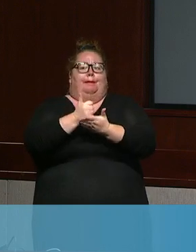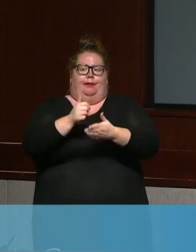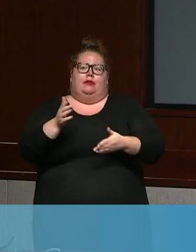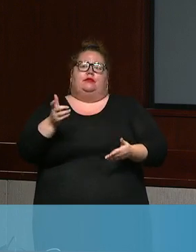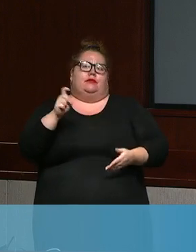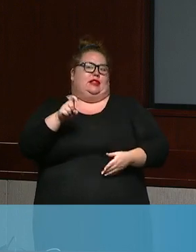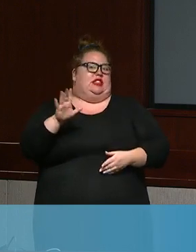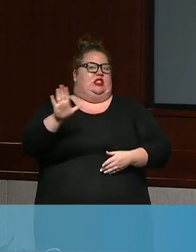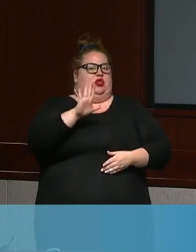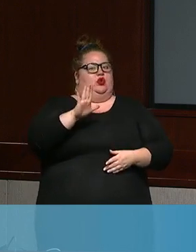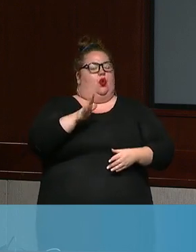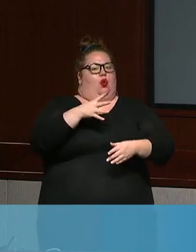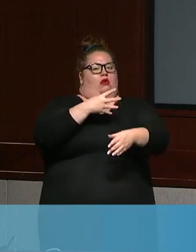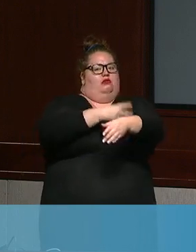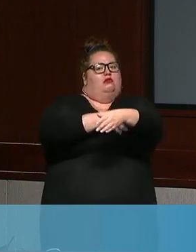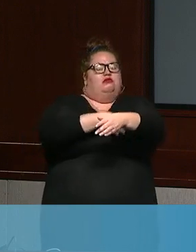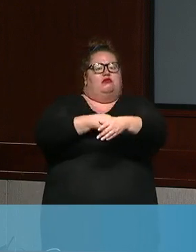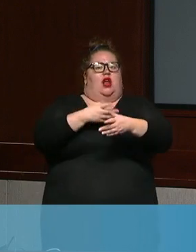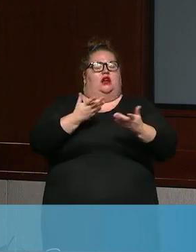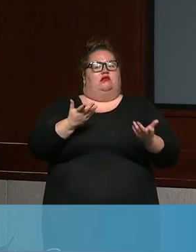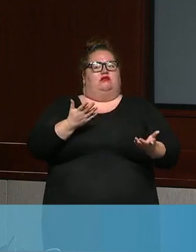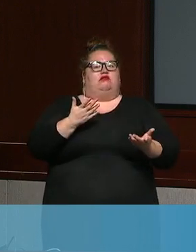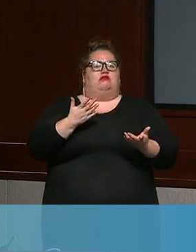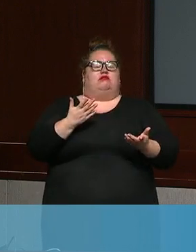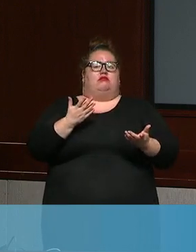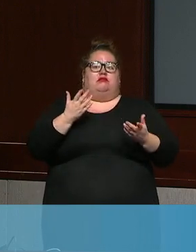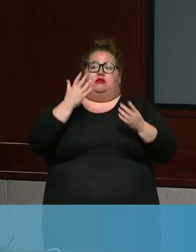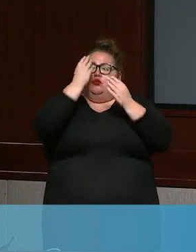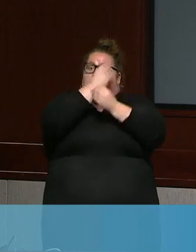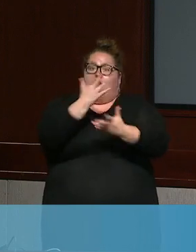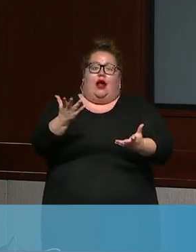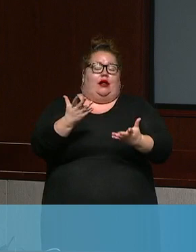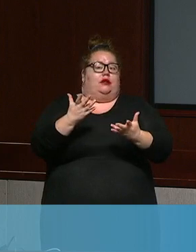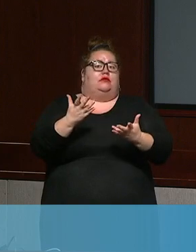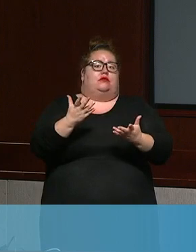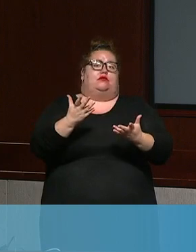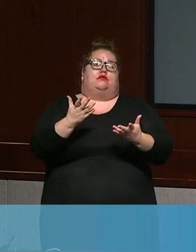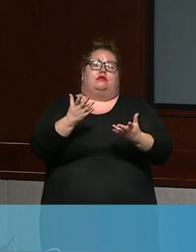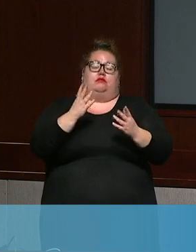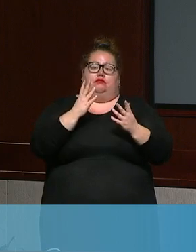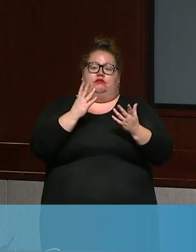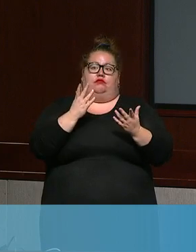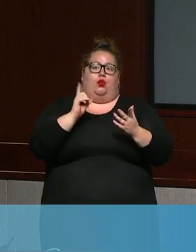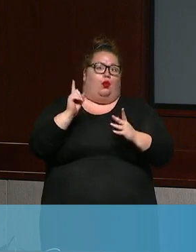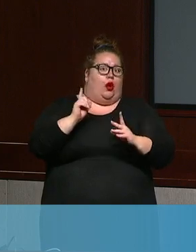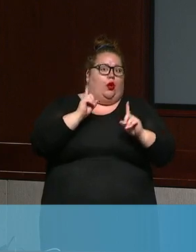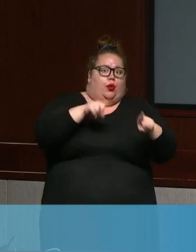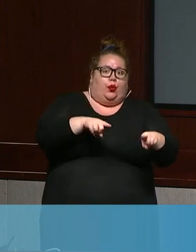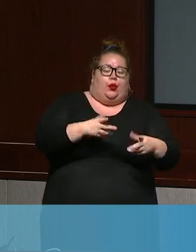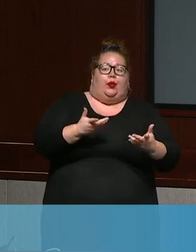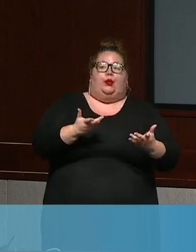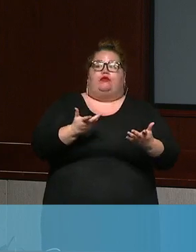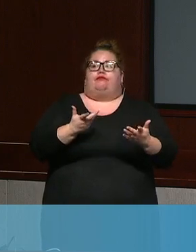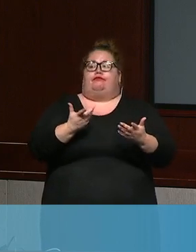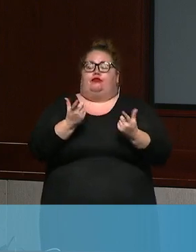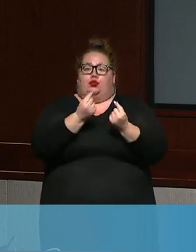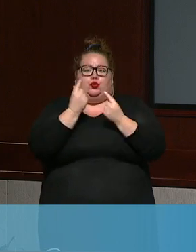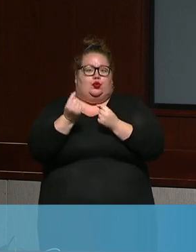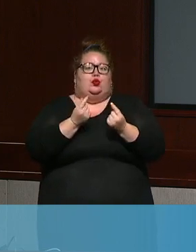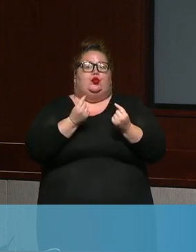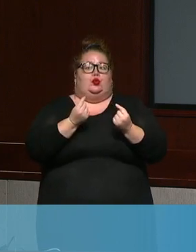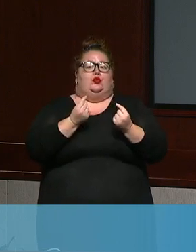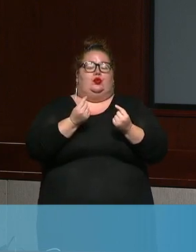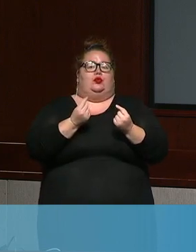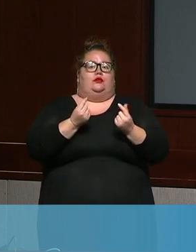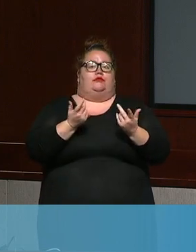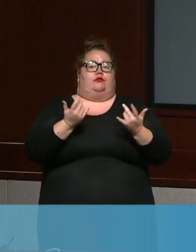convalescent plasma. We're providing them with information. In addition to those things, we are getting ready